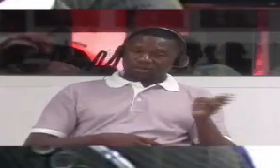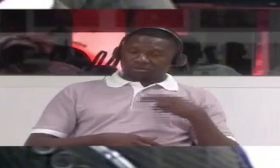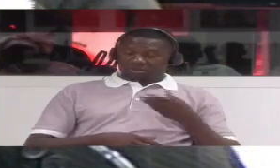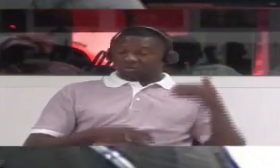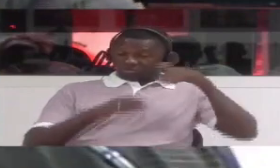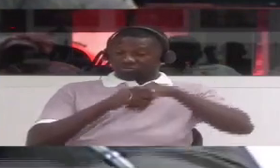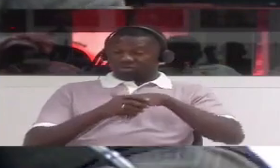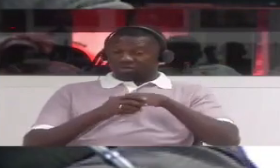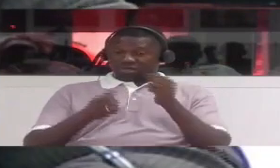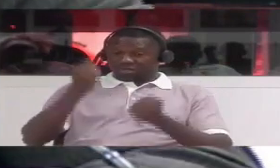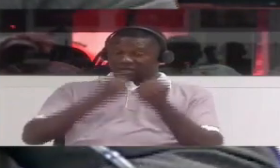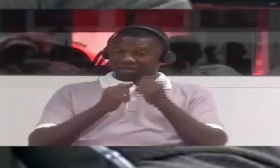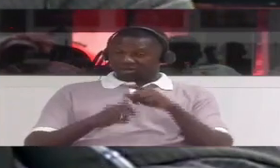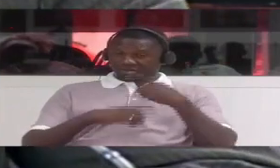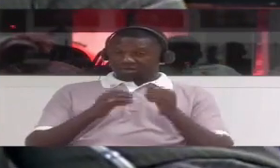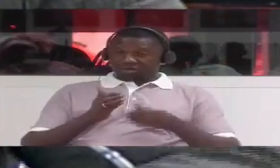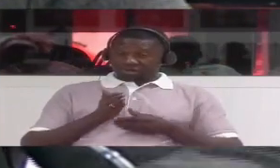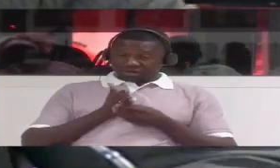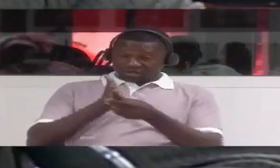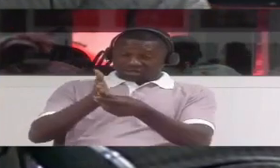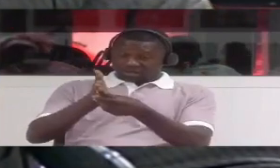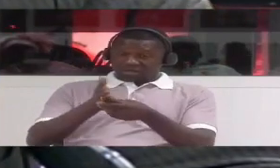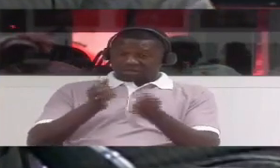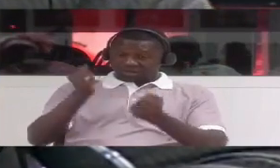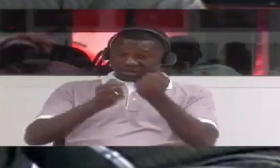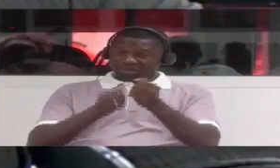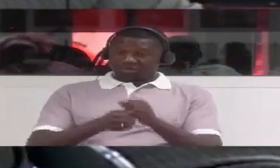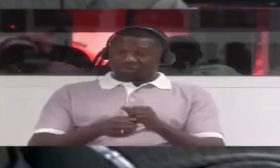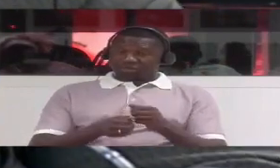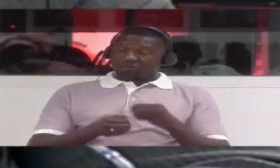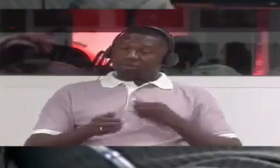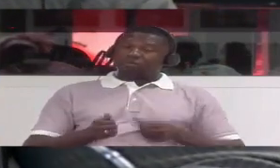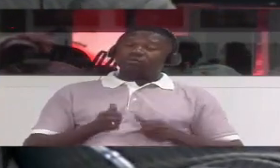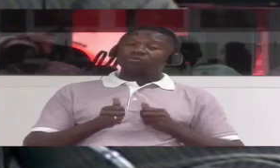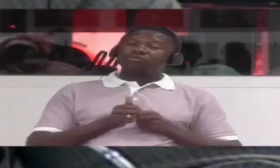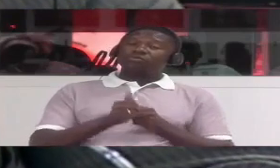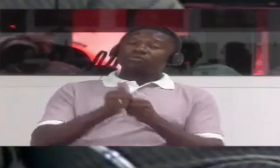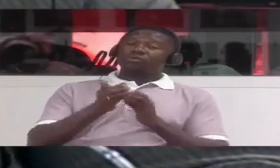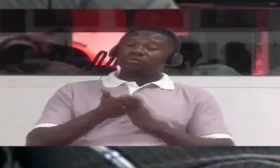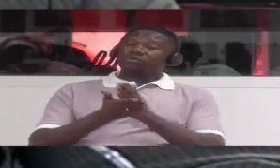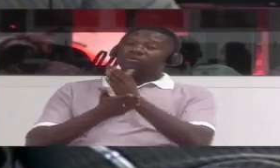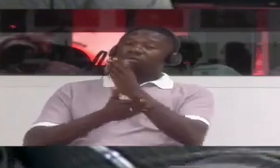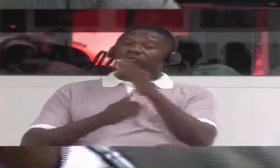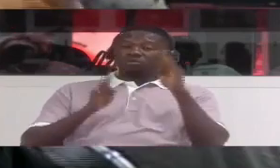which was in fact the lead car at the time, and we were driven to Bundung. Apparently, they knew